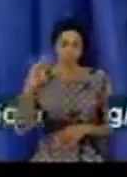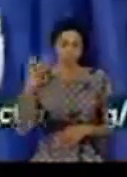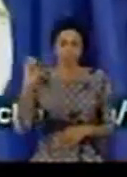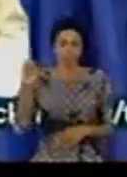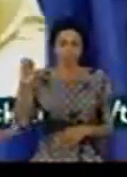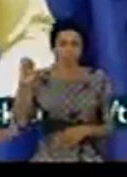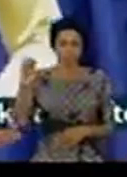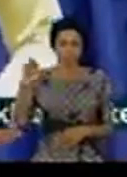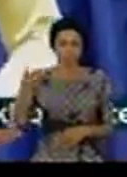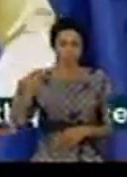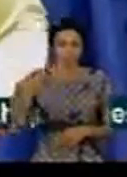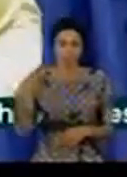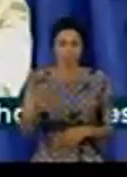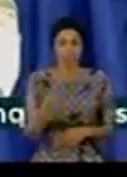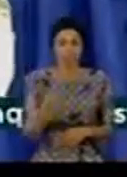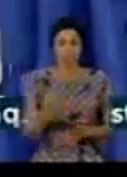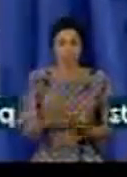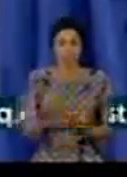Okrika, precisely.